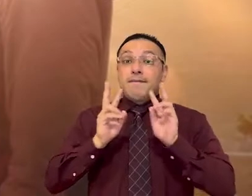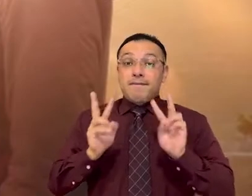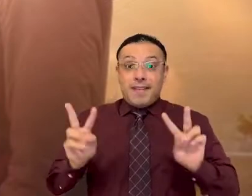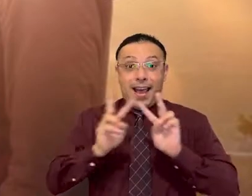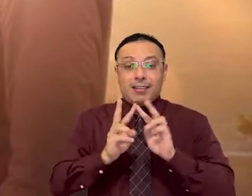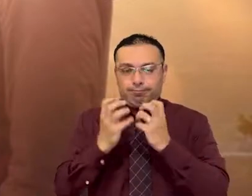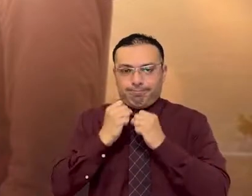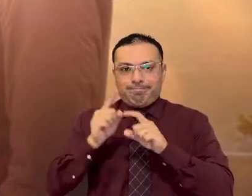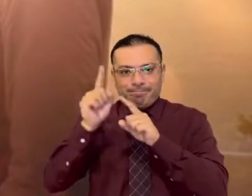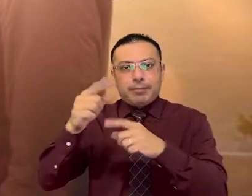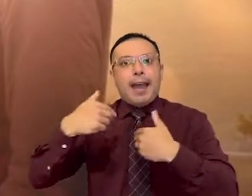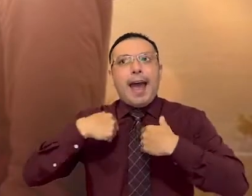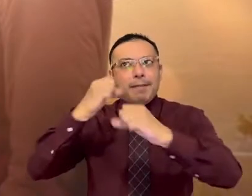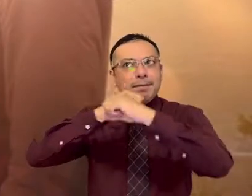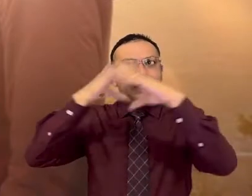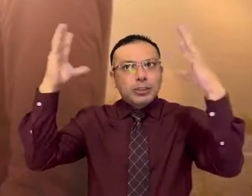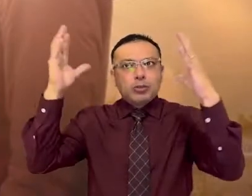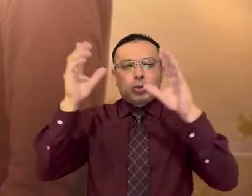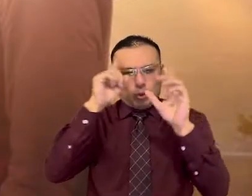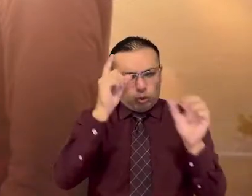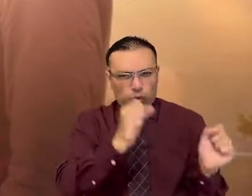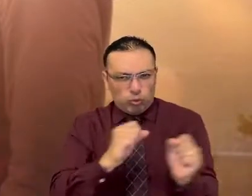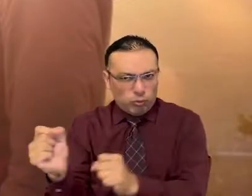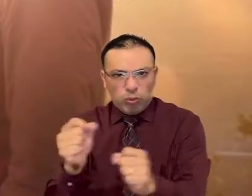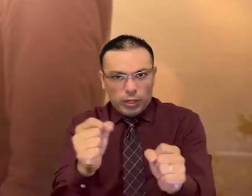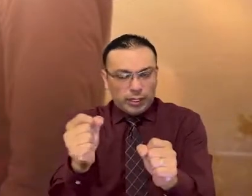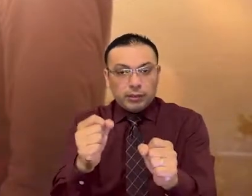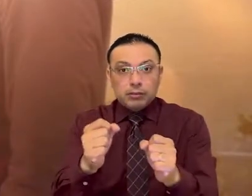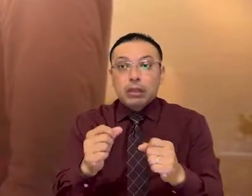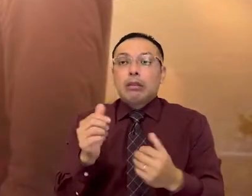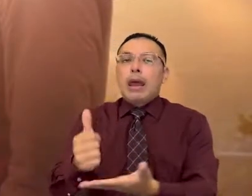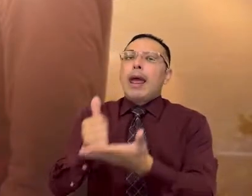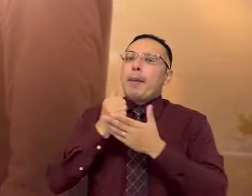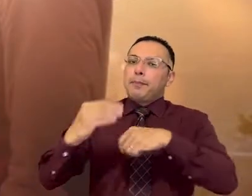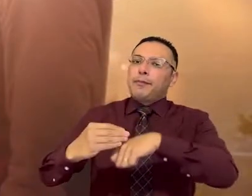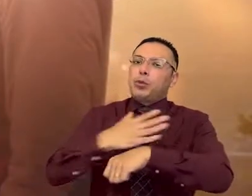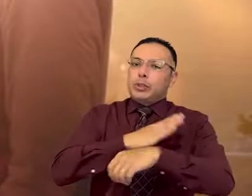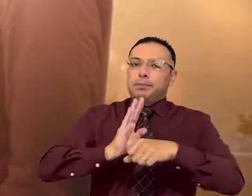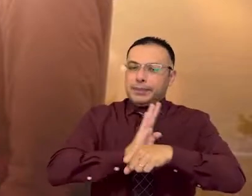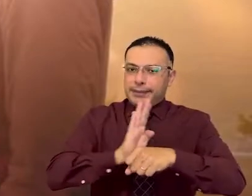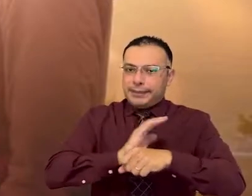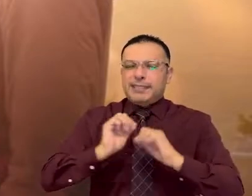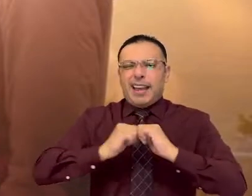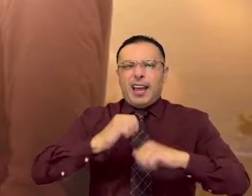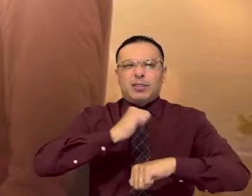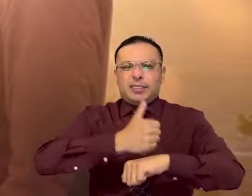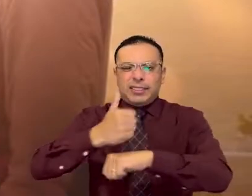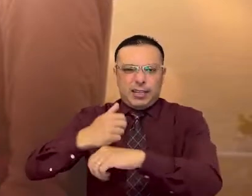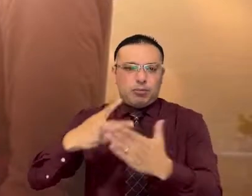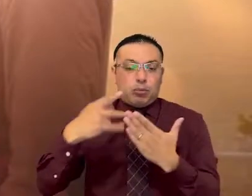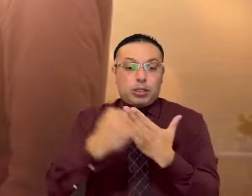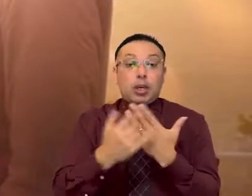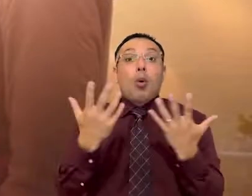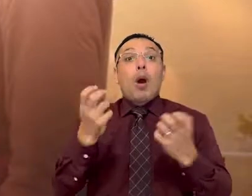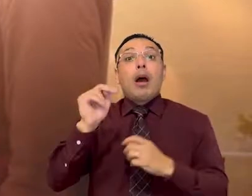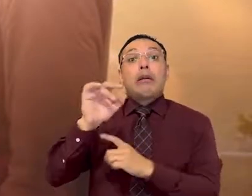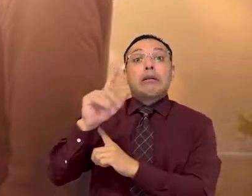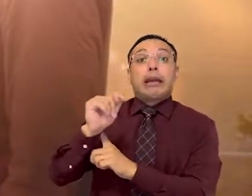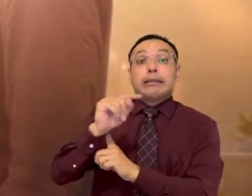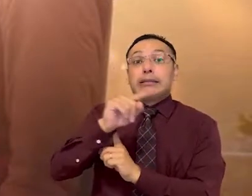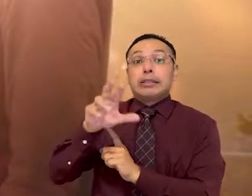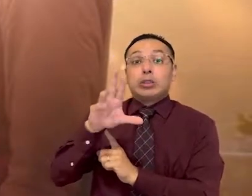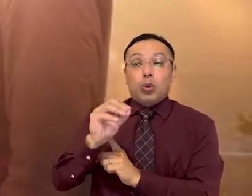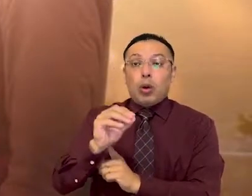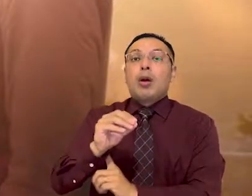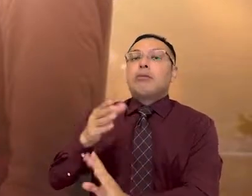strategy, and this really does impact how we do business and how we develop out our projects. We're committed to net zero by 2050, and we'll be